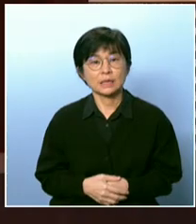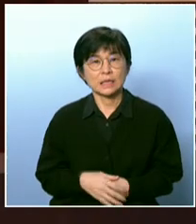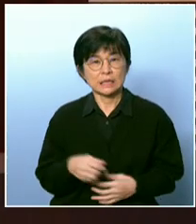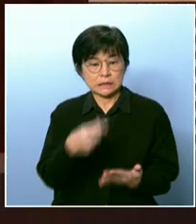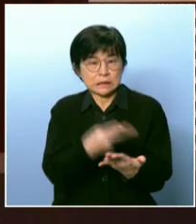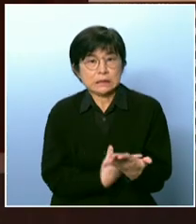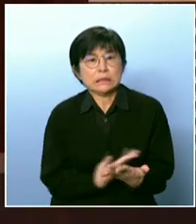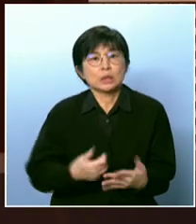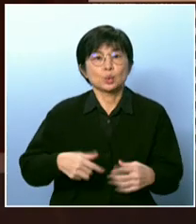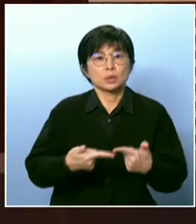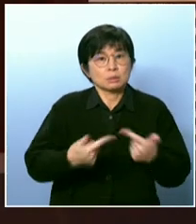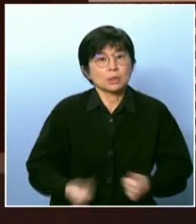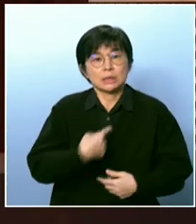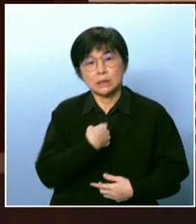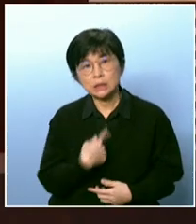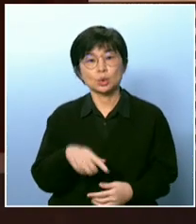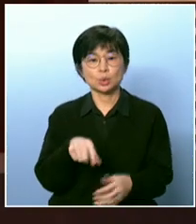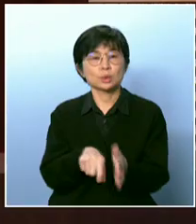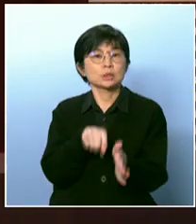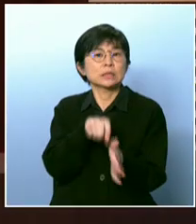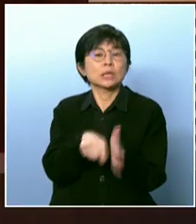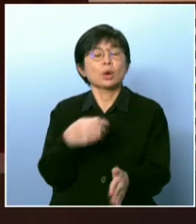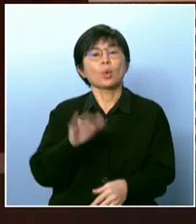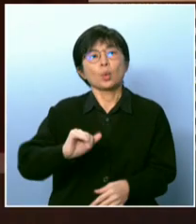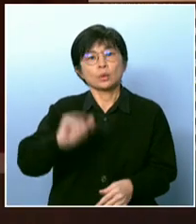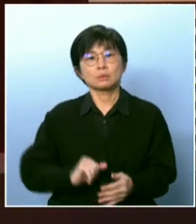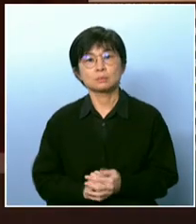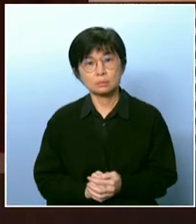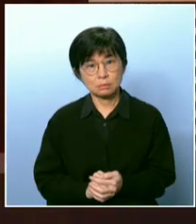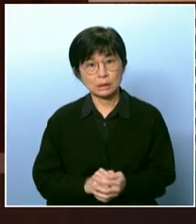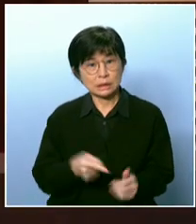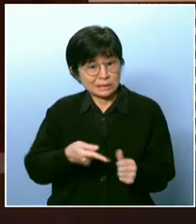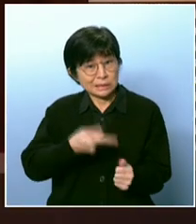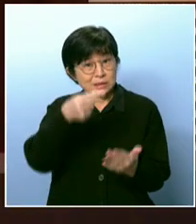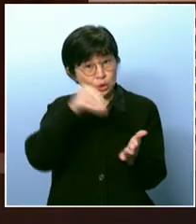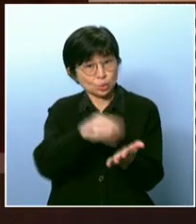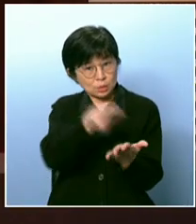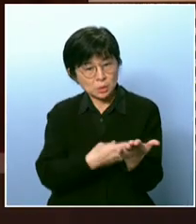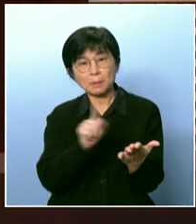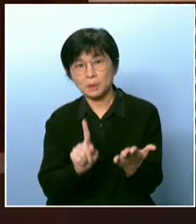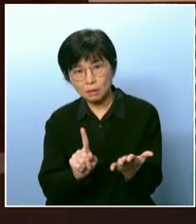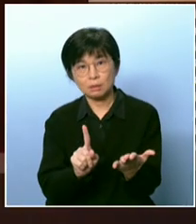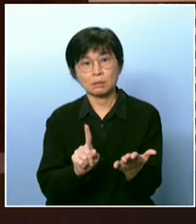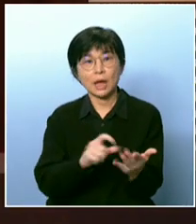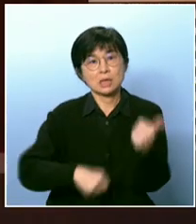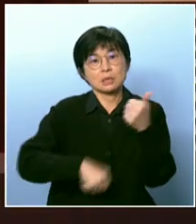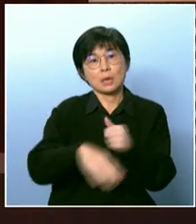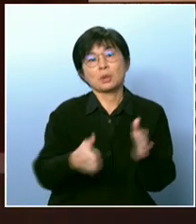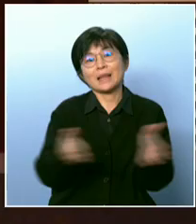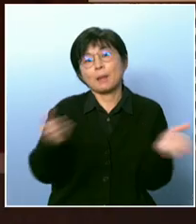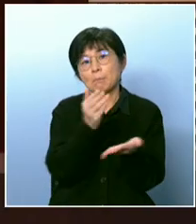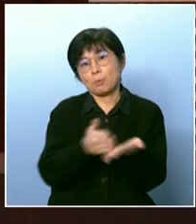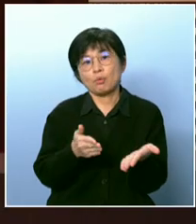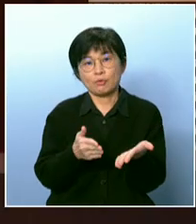we remind participating children to meet certain conditions and requirements before they use the savings.